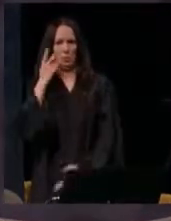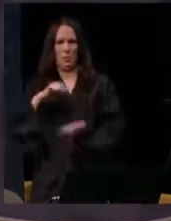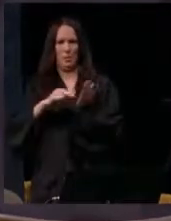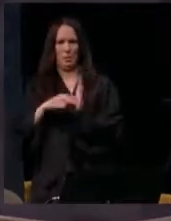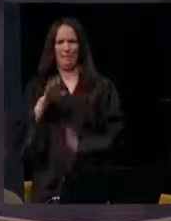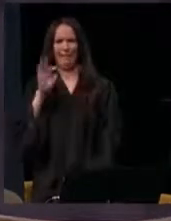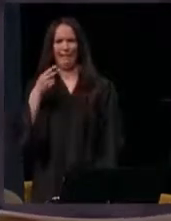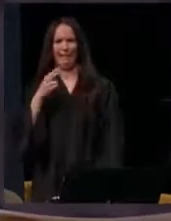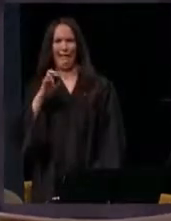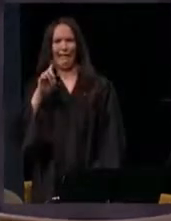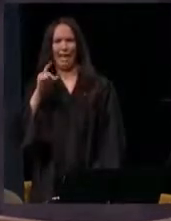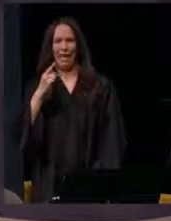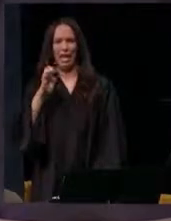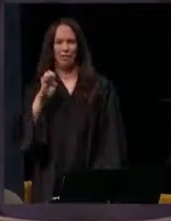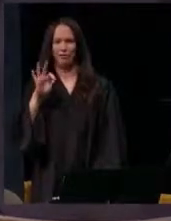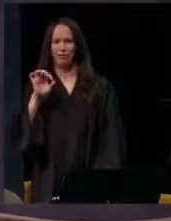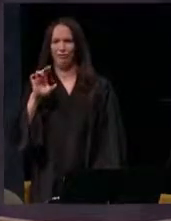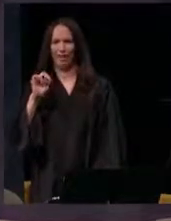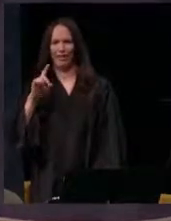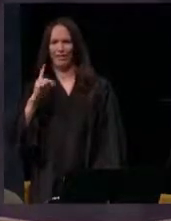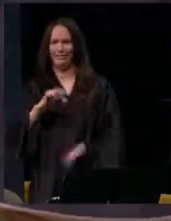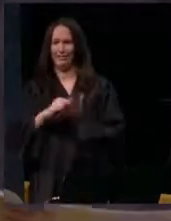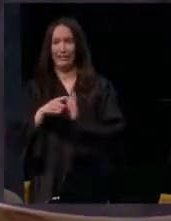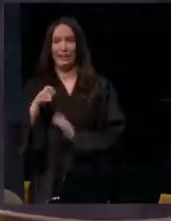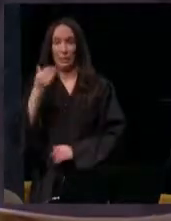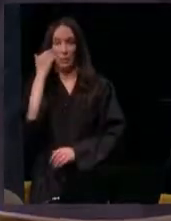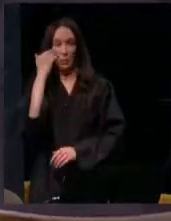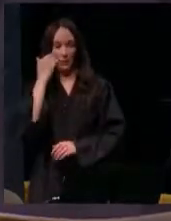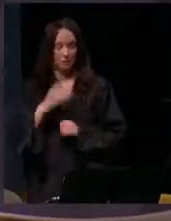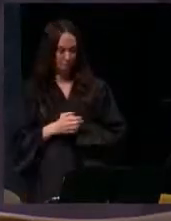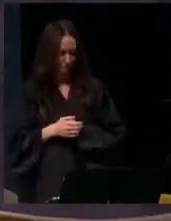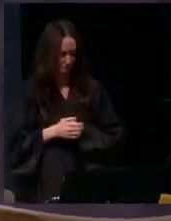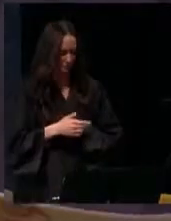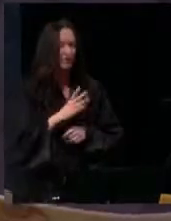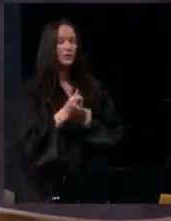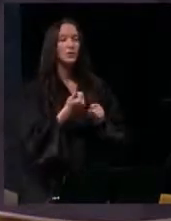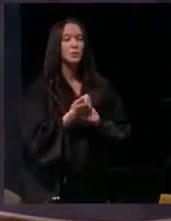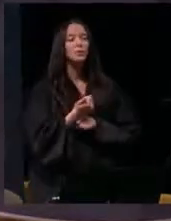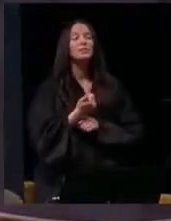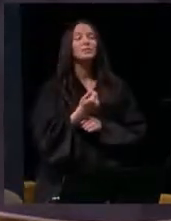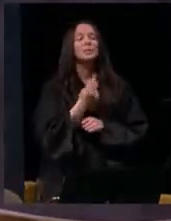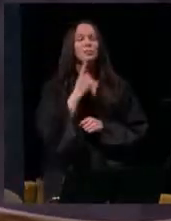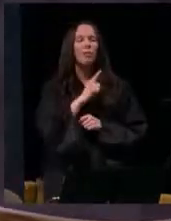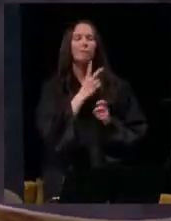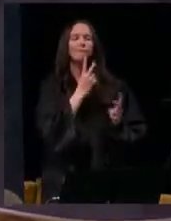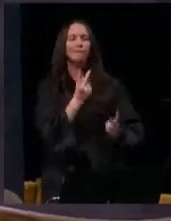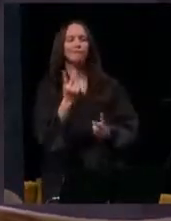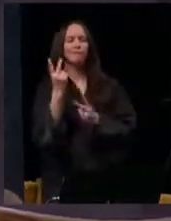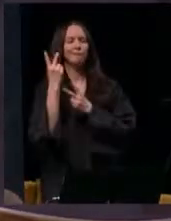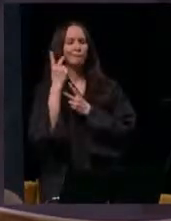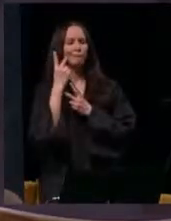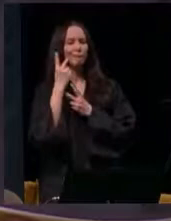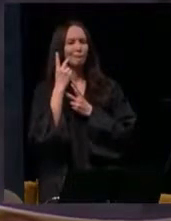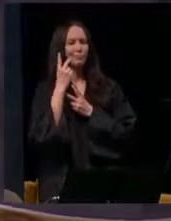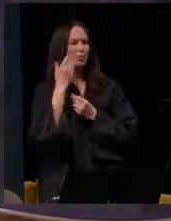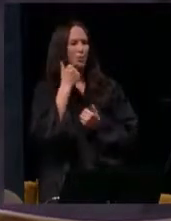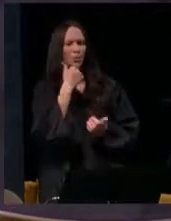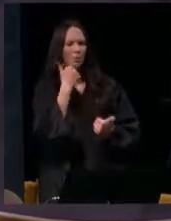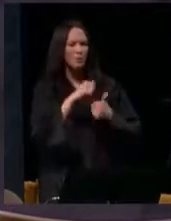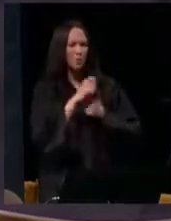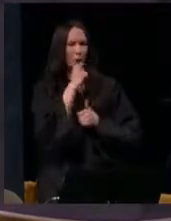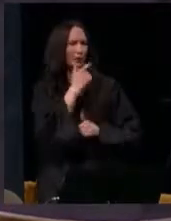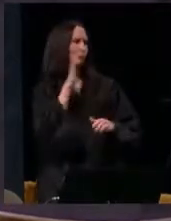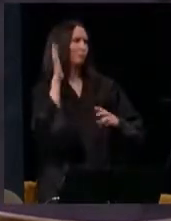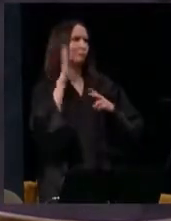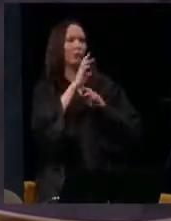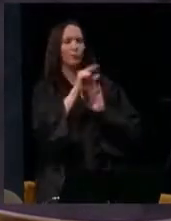actually is. In a few years, when we look back at our time at Davies High School, we won't remember who had the best grades or